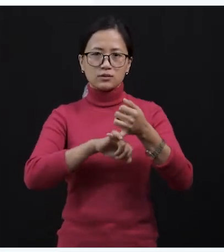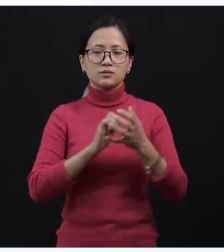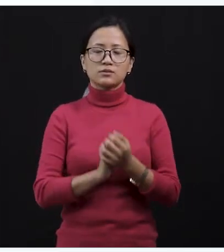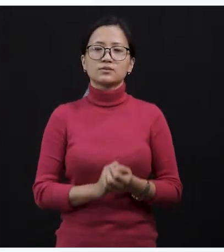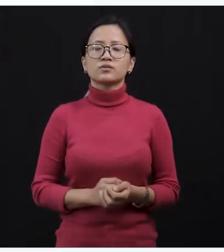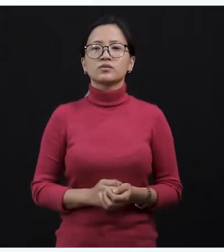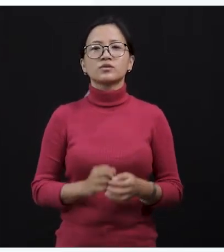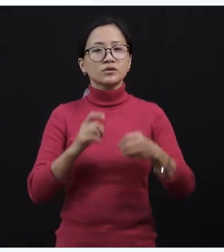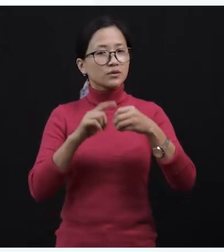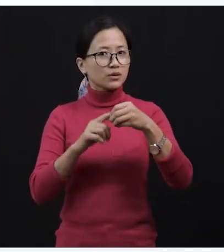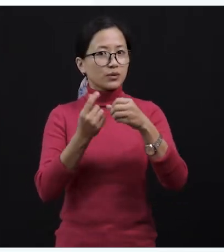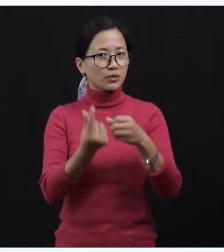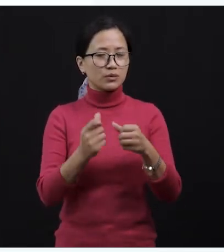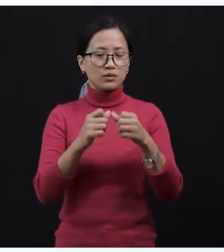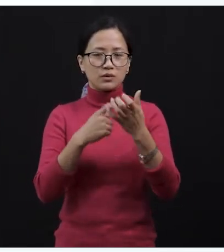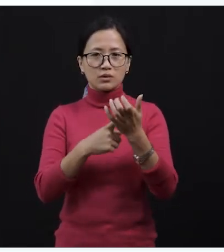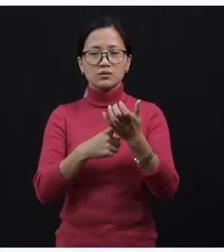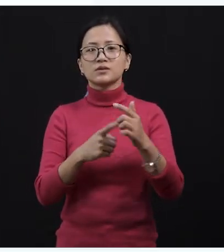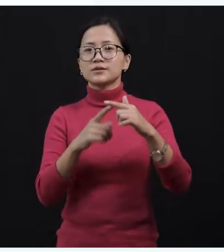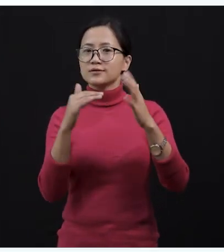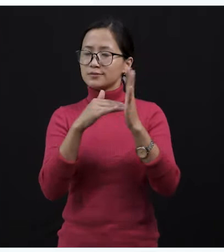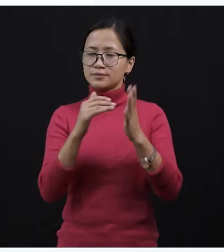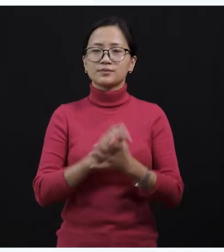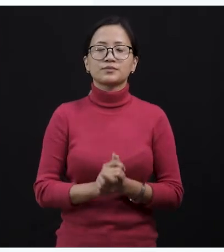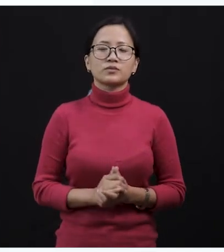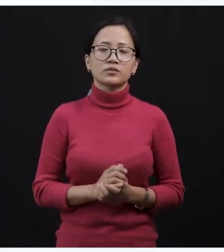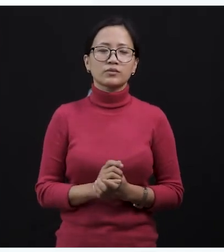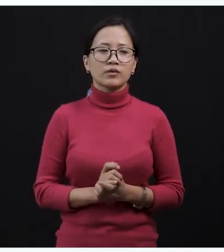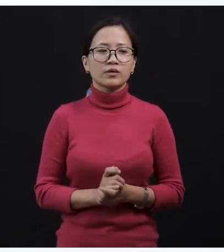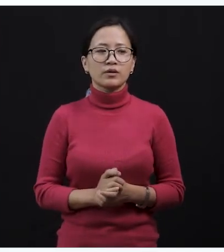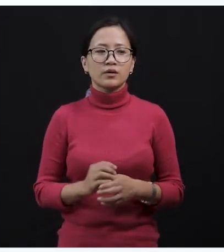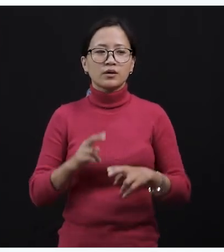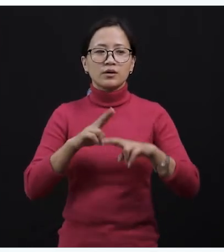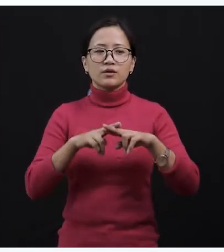Q-U-A-R-T-Z, feldspar, okay,